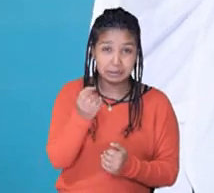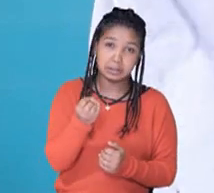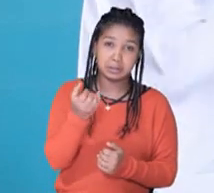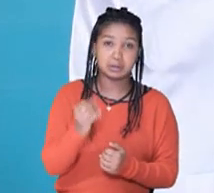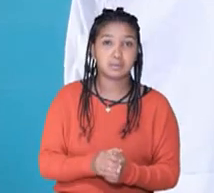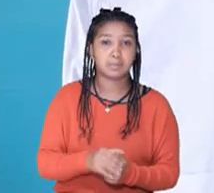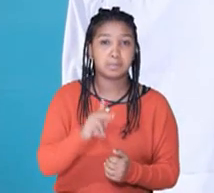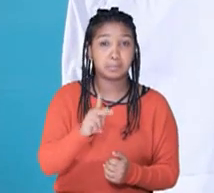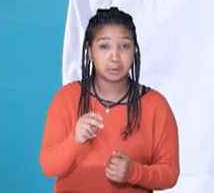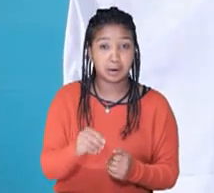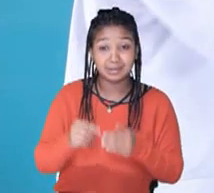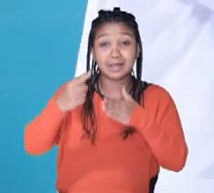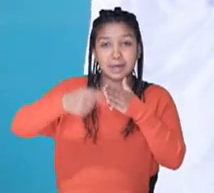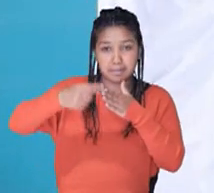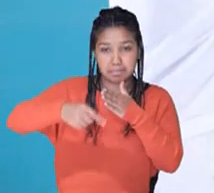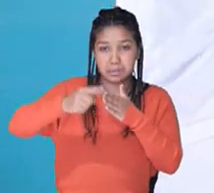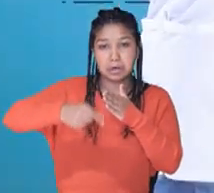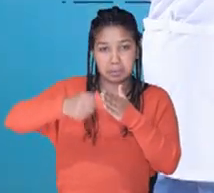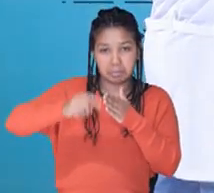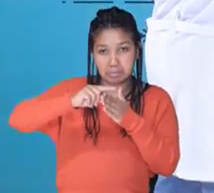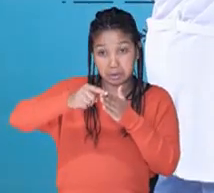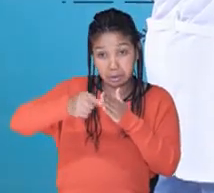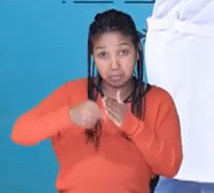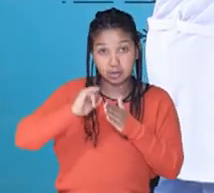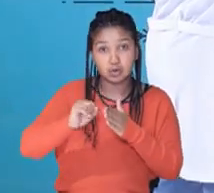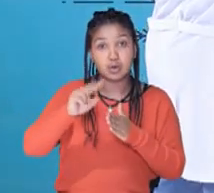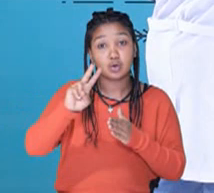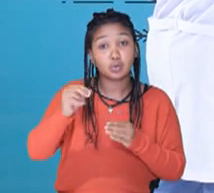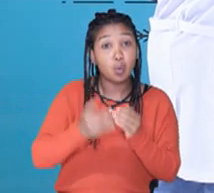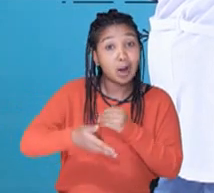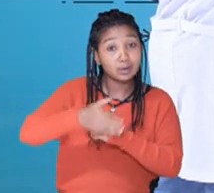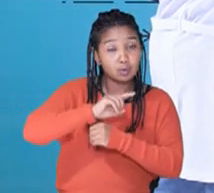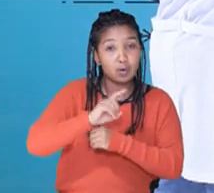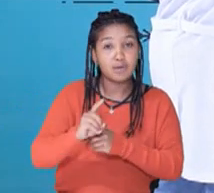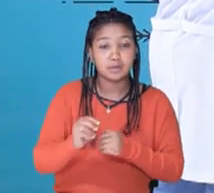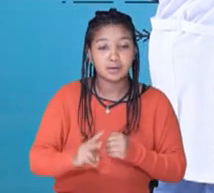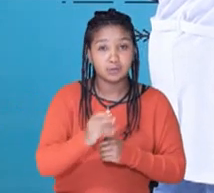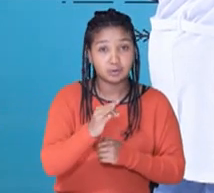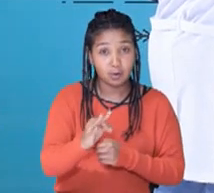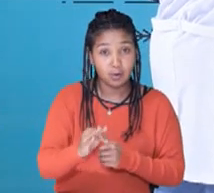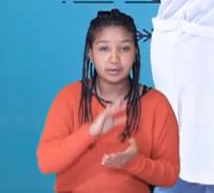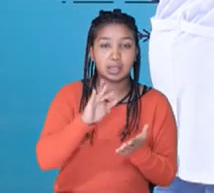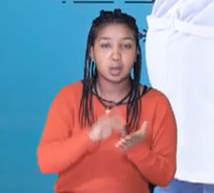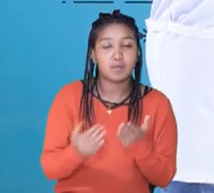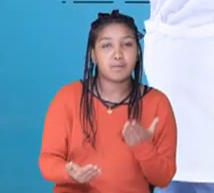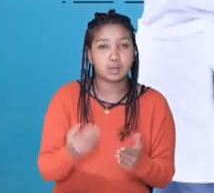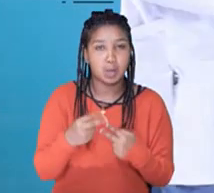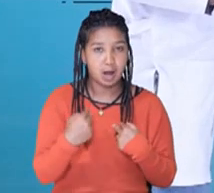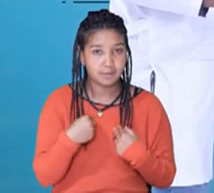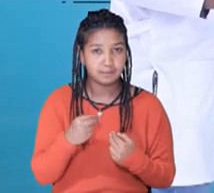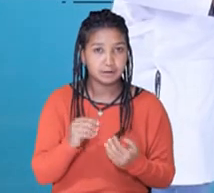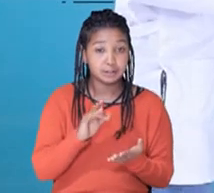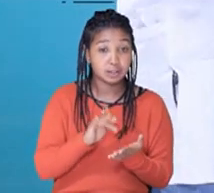be p prime, at the rim is twice of the velocity of center of mass. Here we have